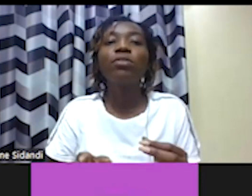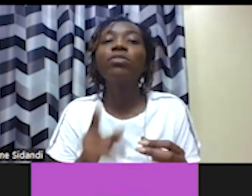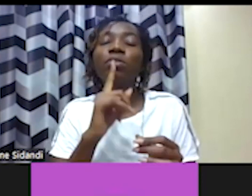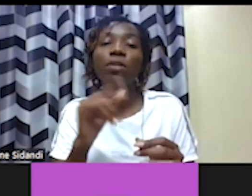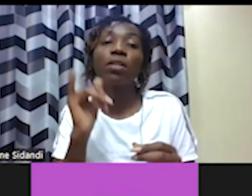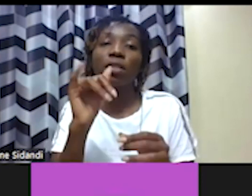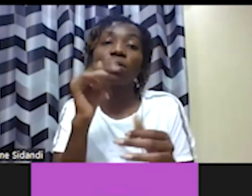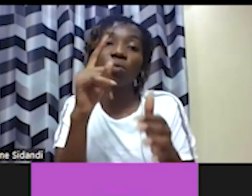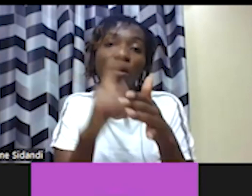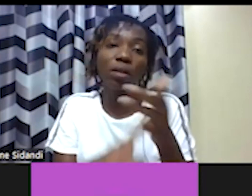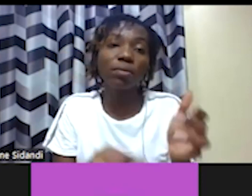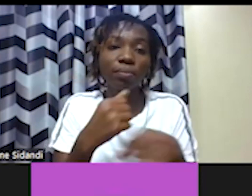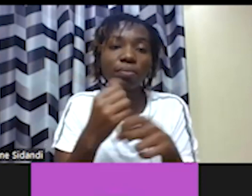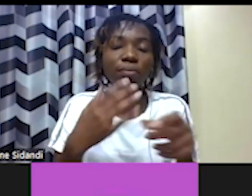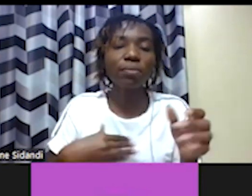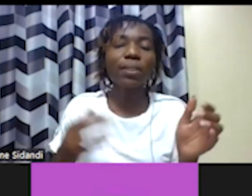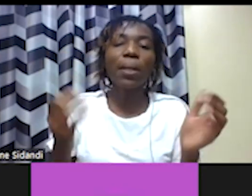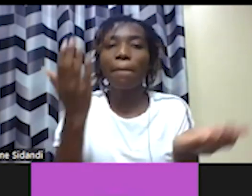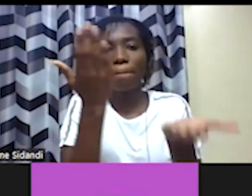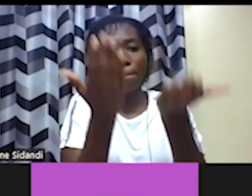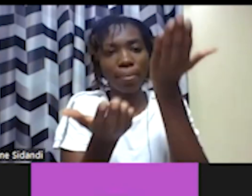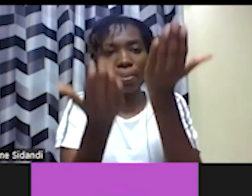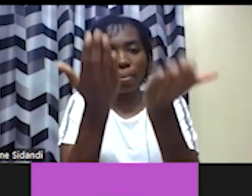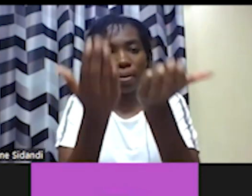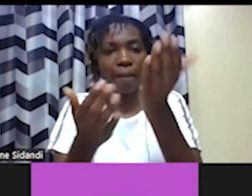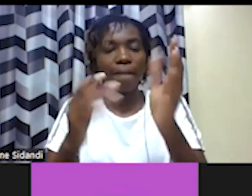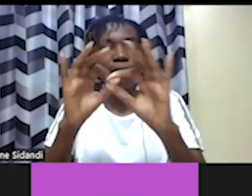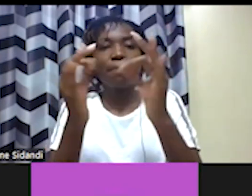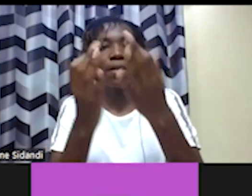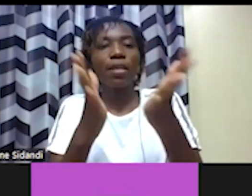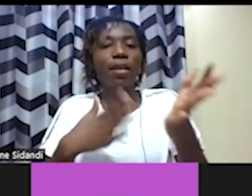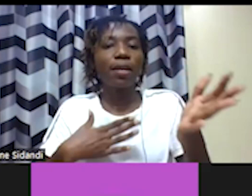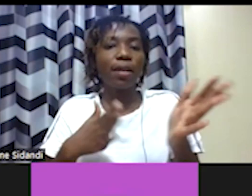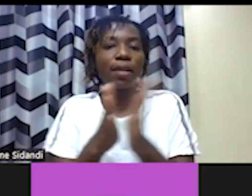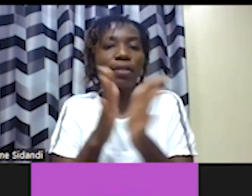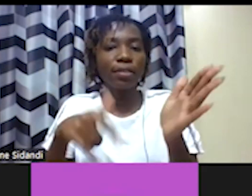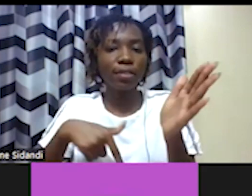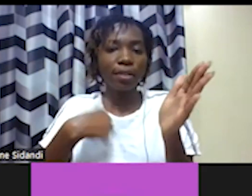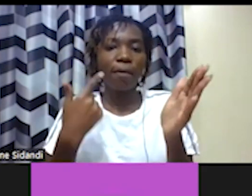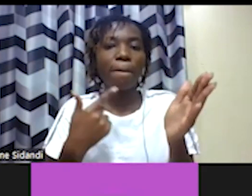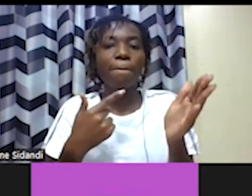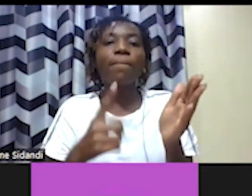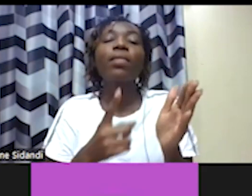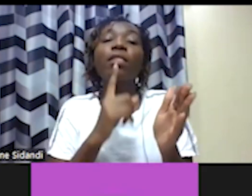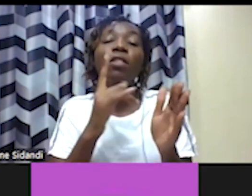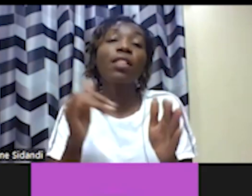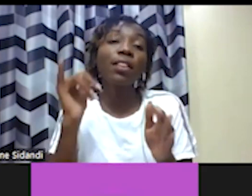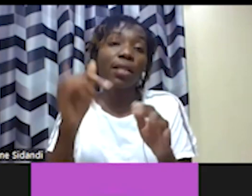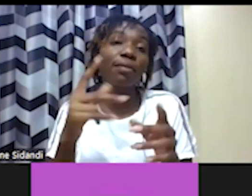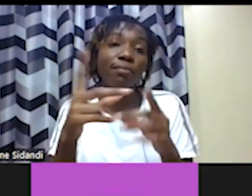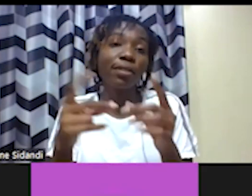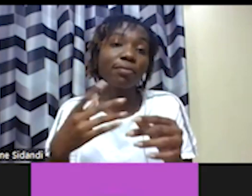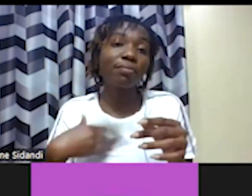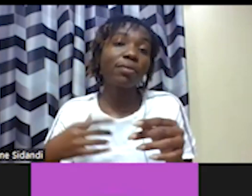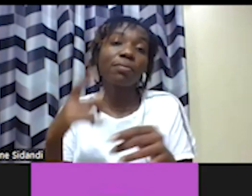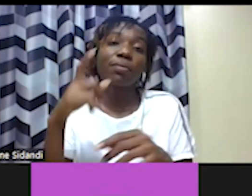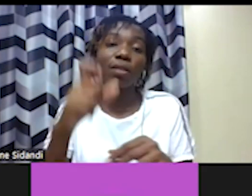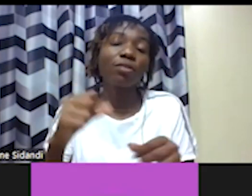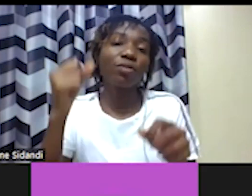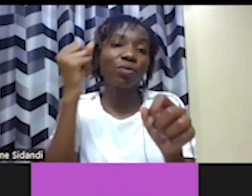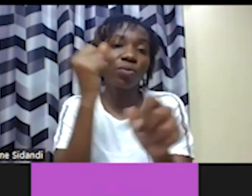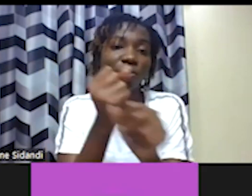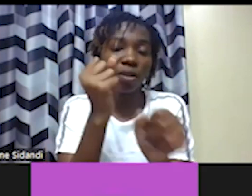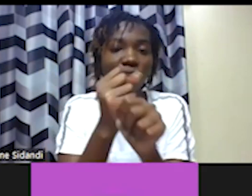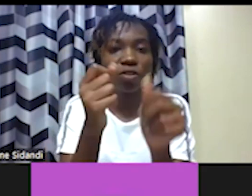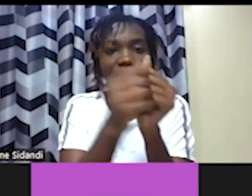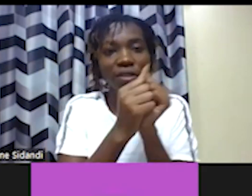to balance family and self. As for self, I think that's the part that I still need to work at self. Now